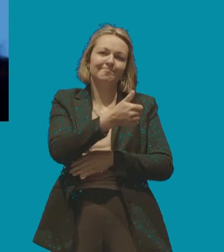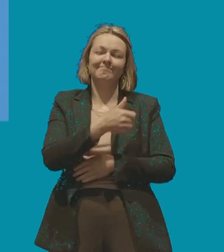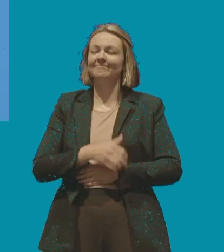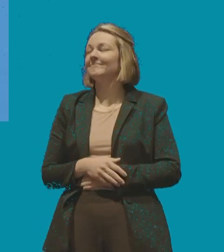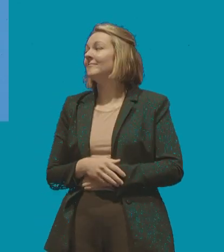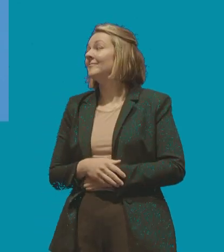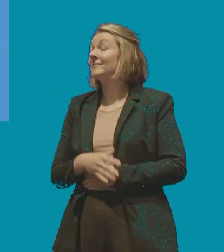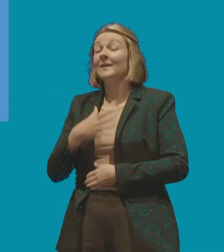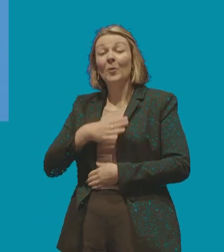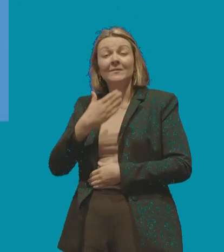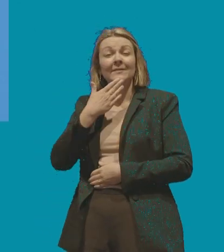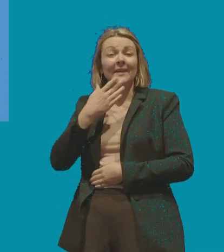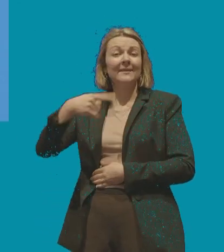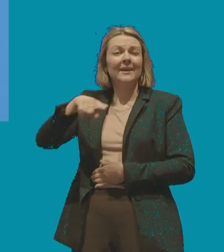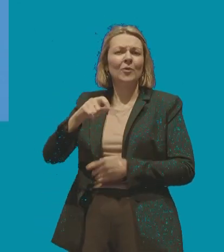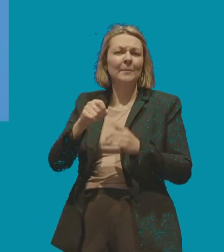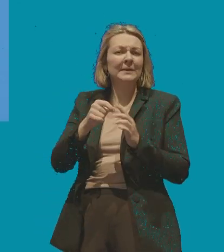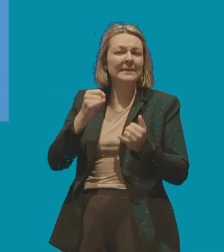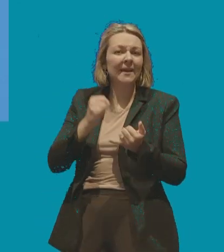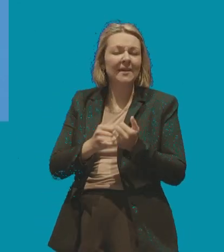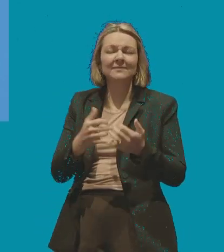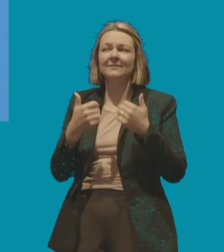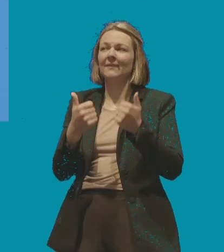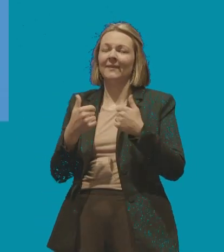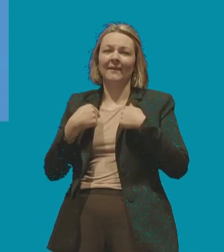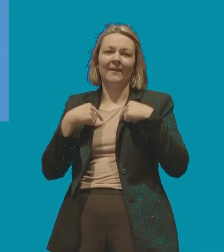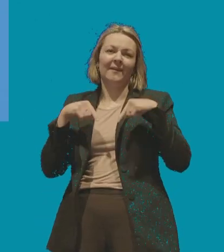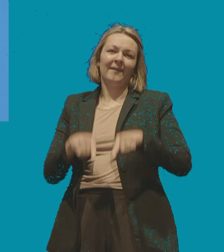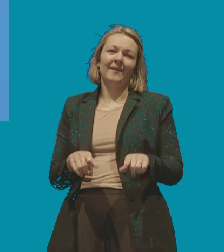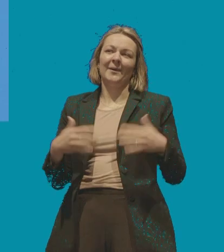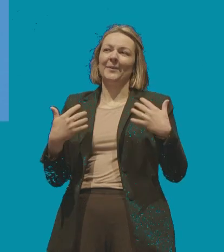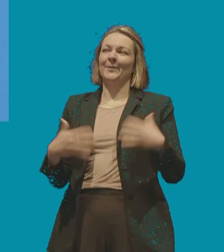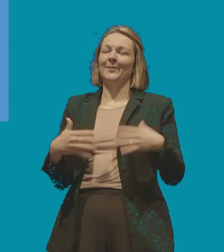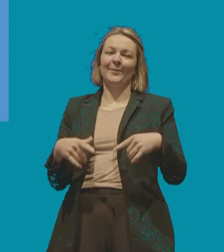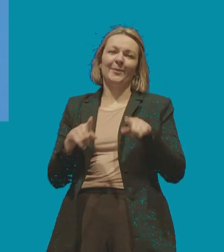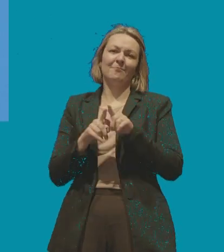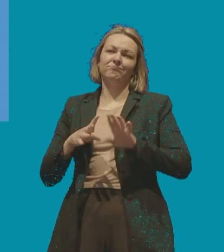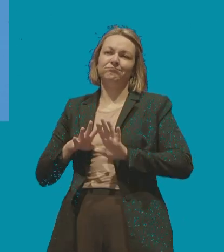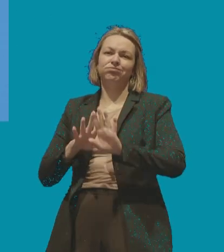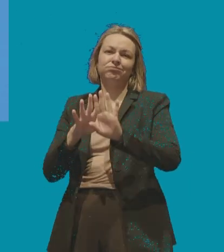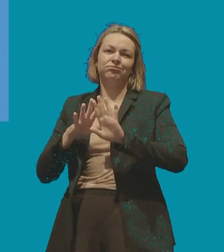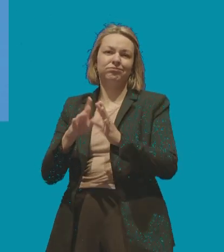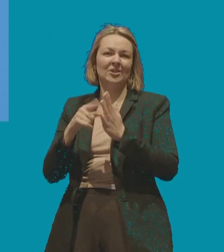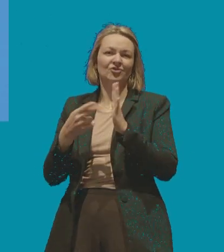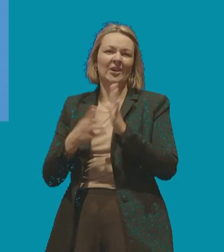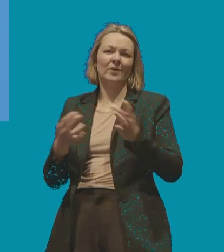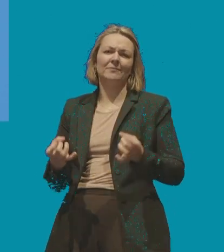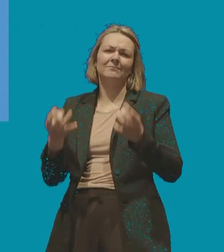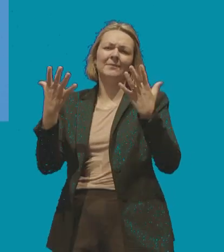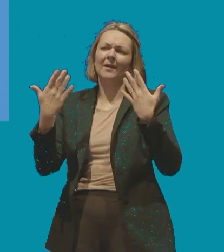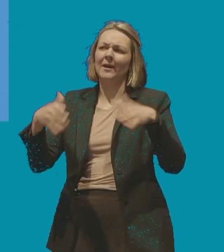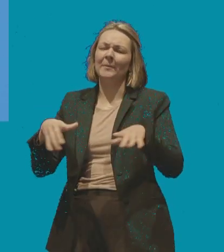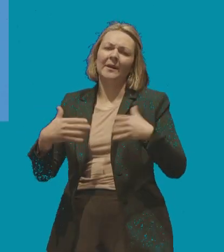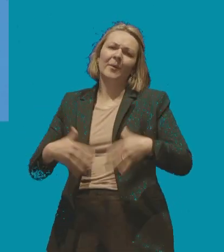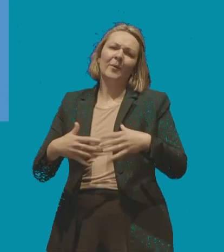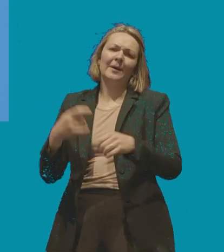I want to thank everybody as well at PCS who made our national mobilisation in Cheltenham in January such a success, not